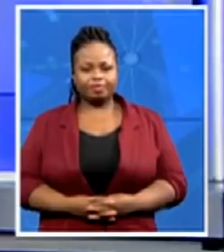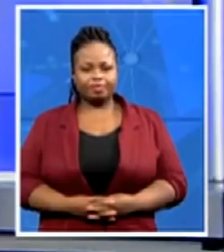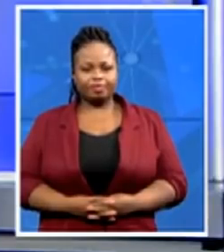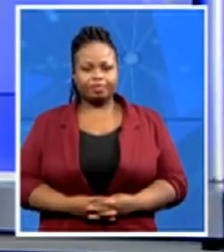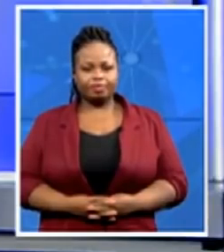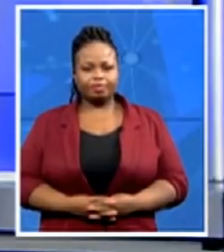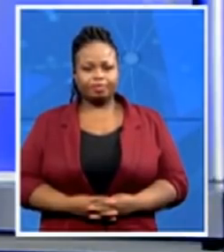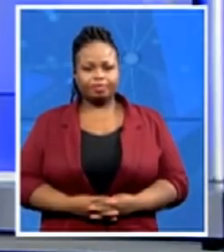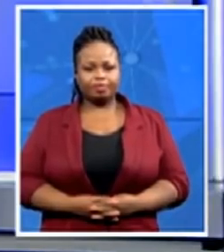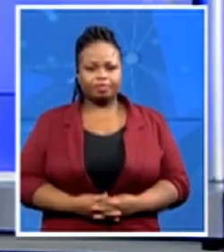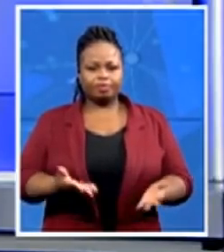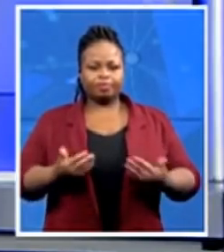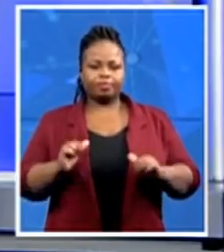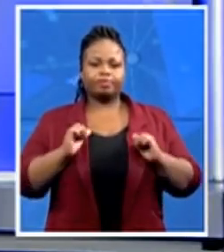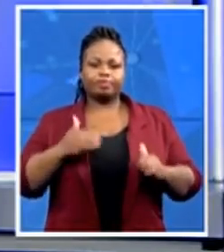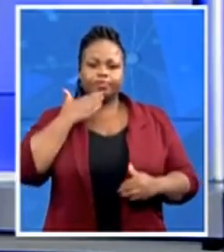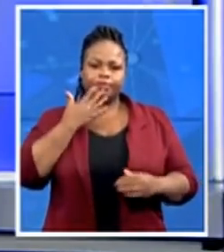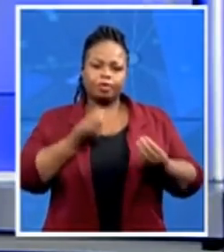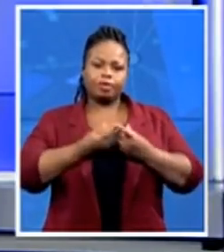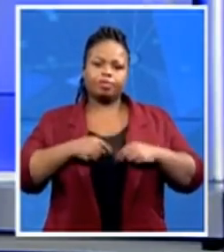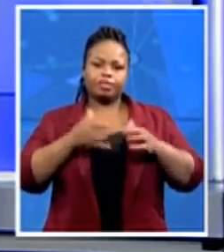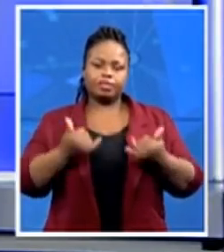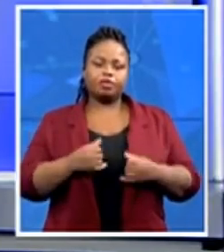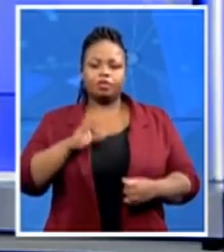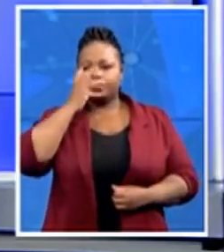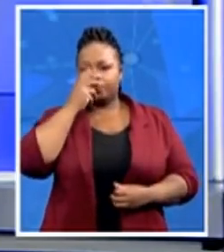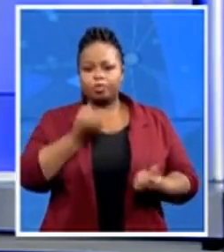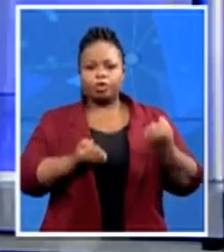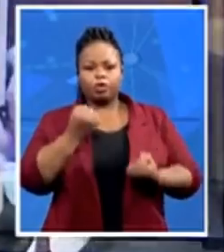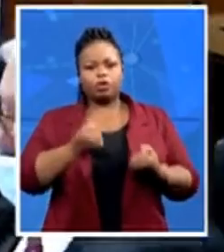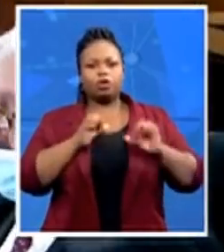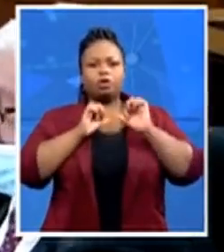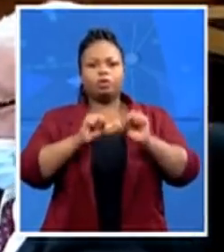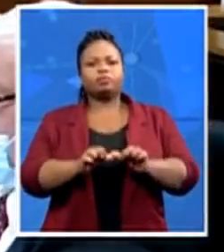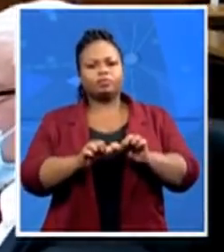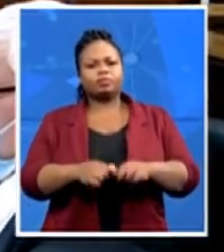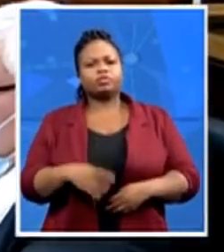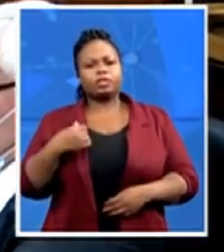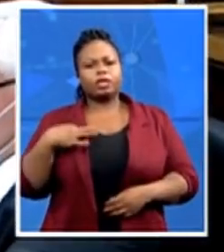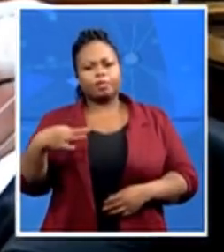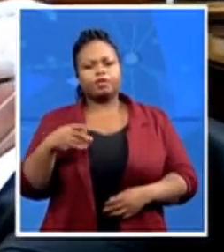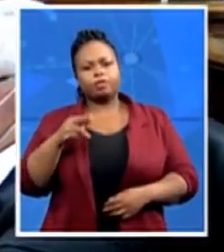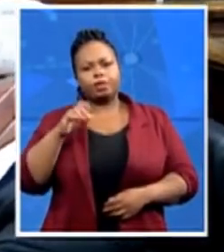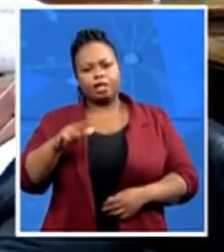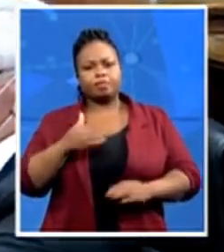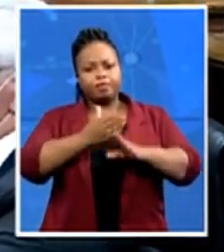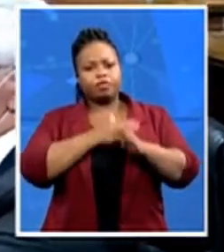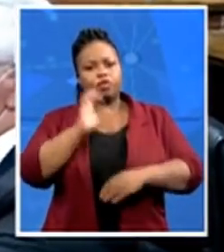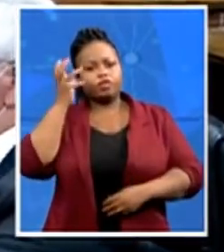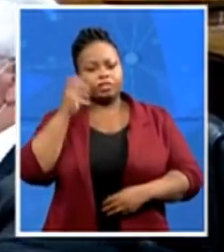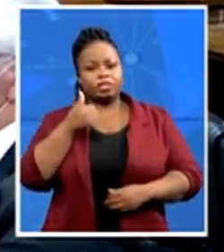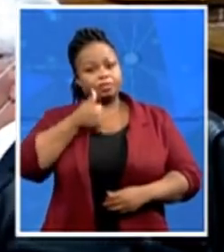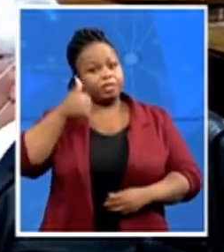Thanks for staying with us. A Bloemfontein Court is in session to hear the bail application of former Free State Head of Department of Agriculture, Peter Thabethe,